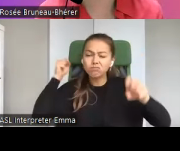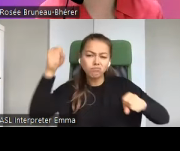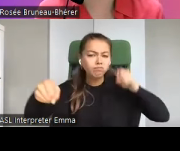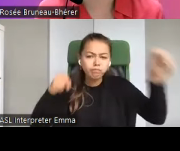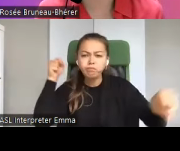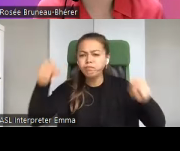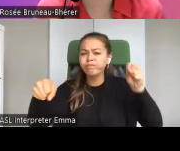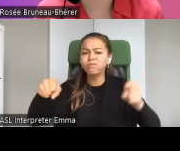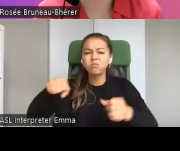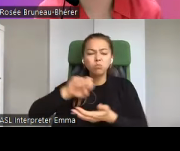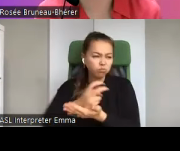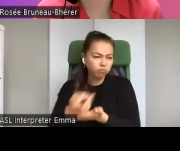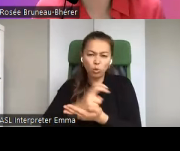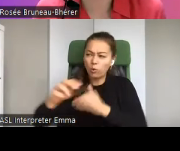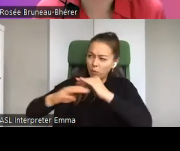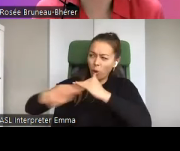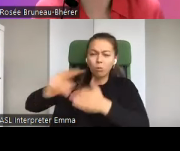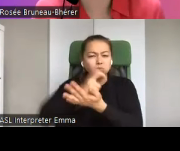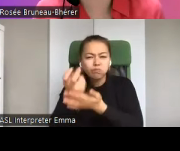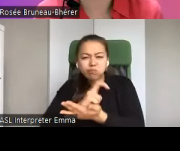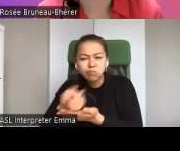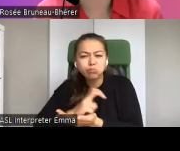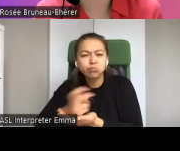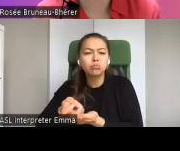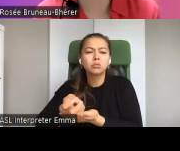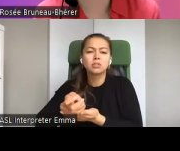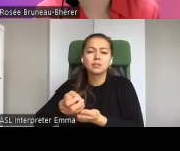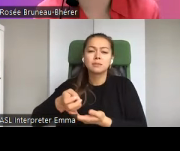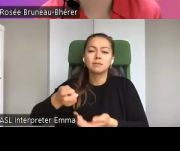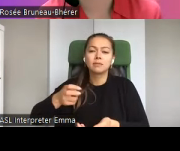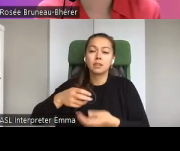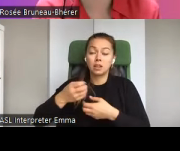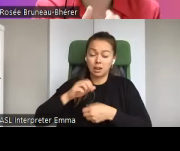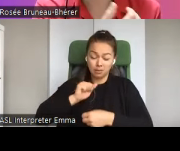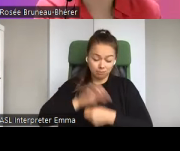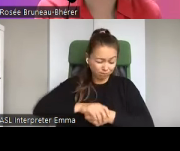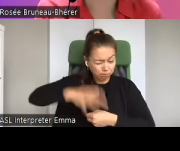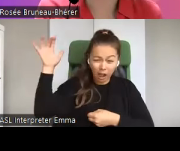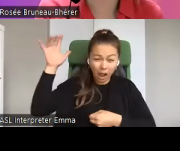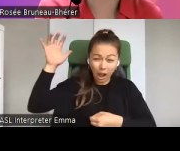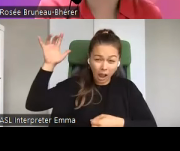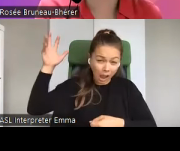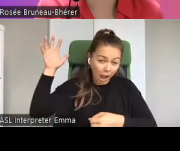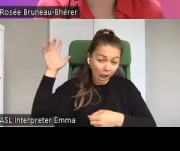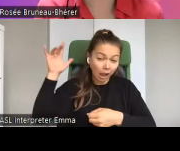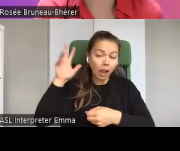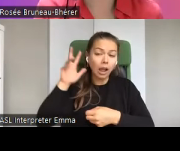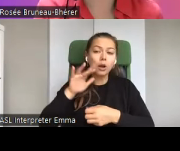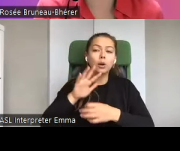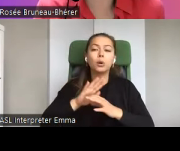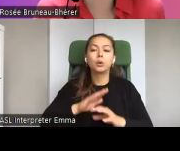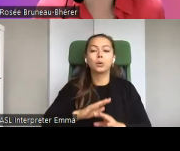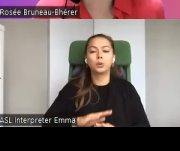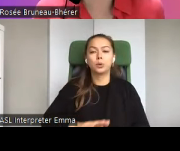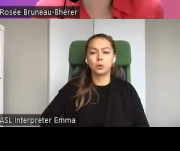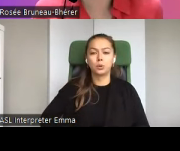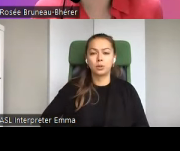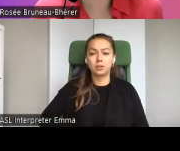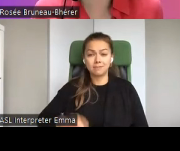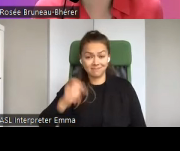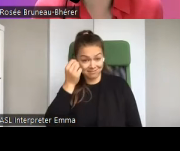on the ground, and that enables him to regain his balance. It's an inappropriate way to manage his emotions, which are